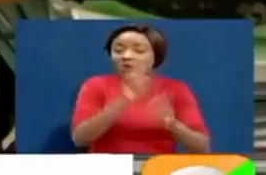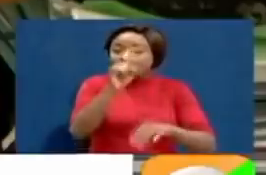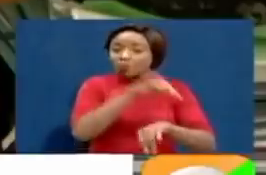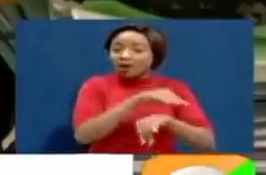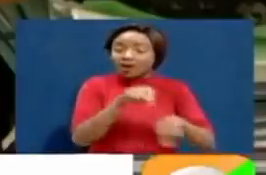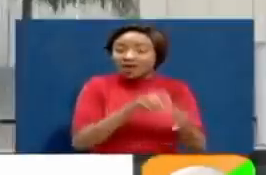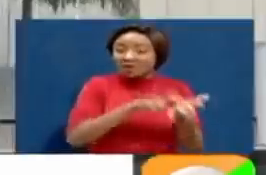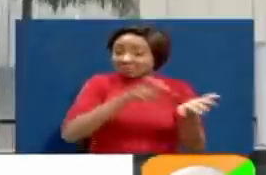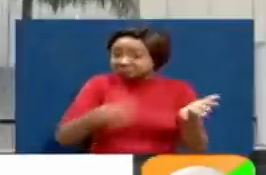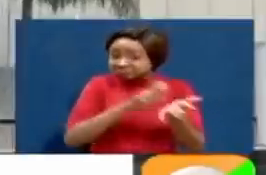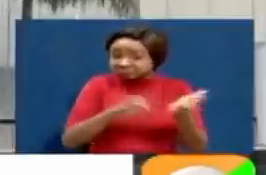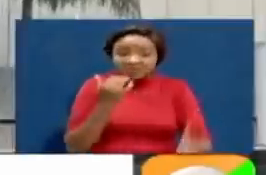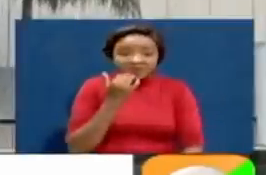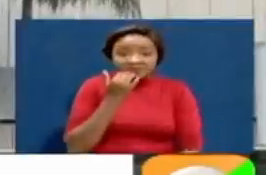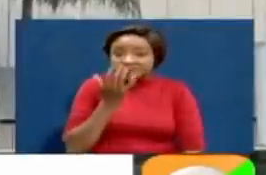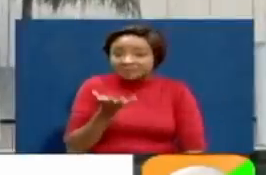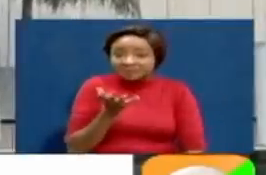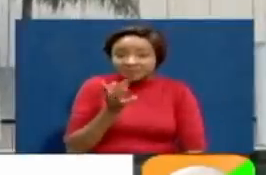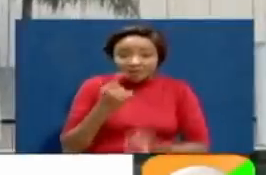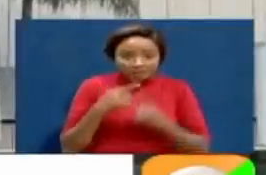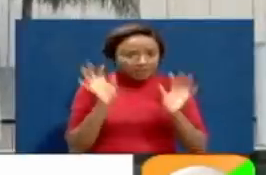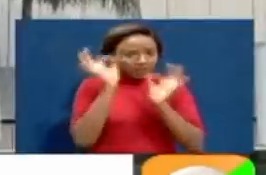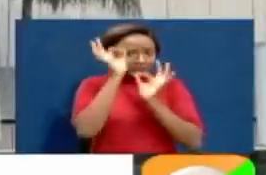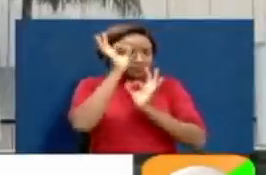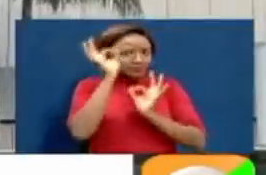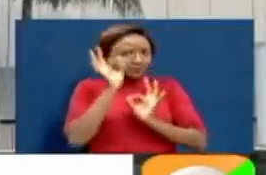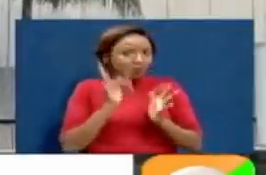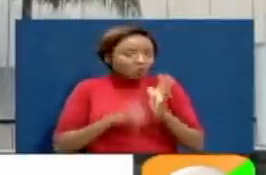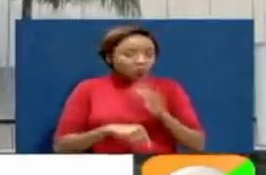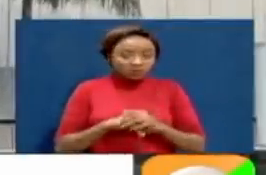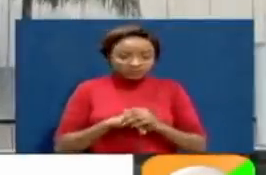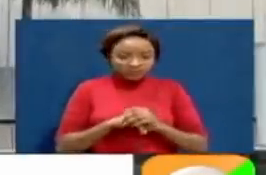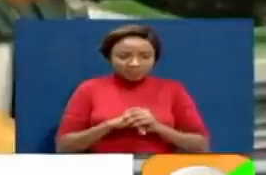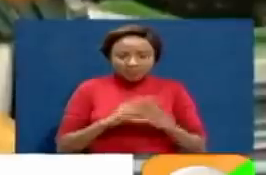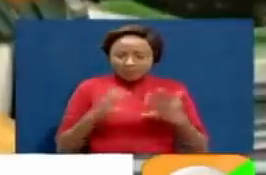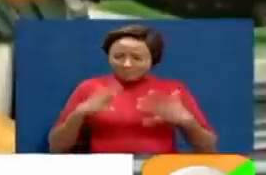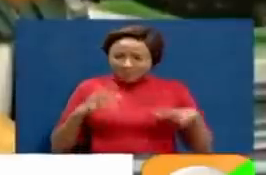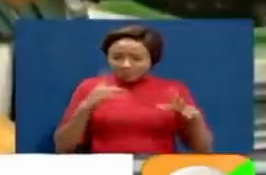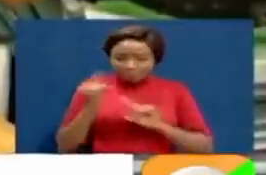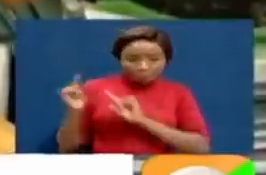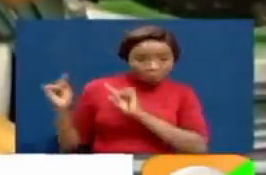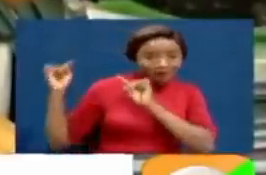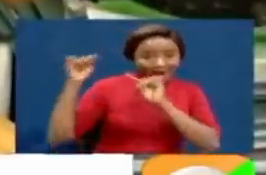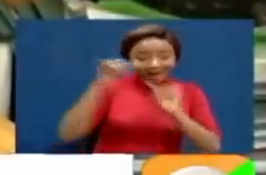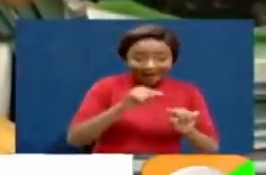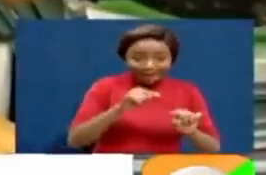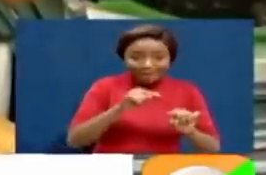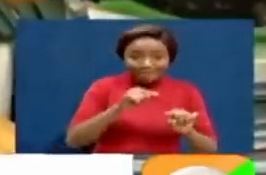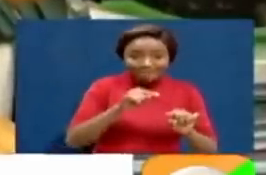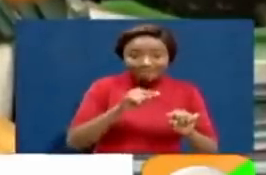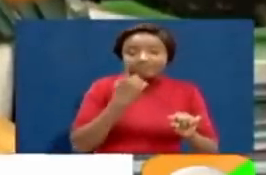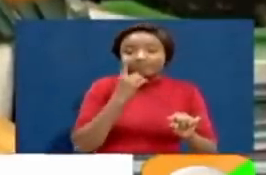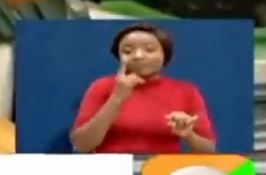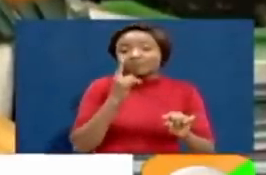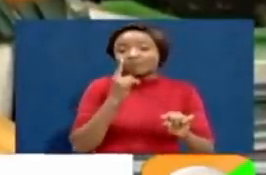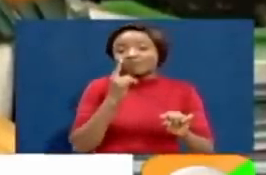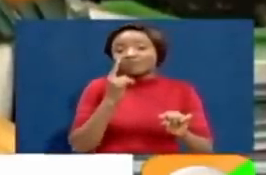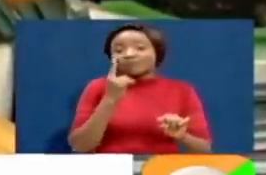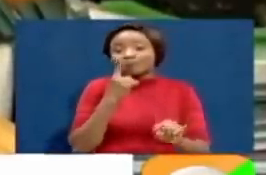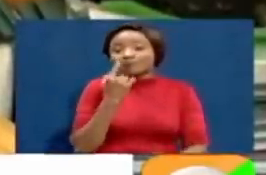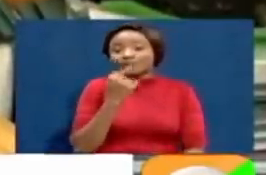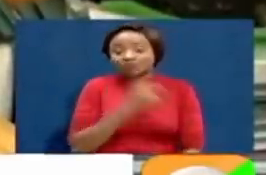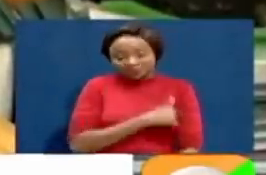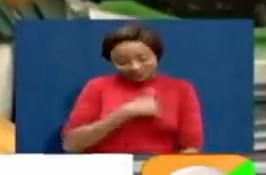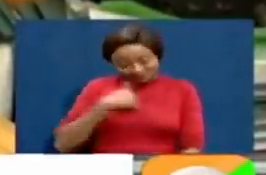passengers alighting. More shocking was that the first people who moved nearer to this aircraft